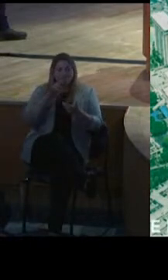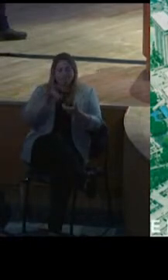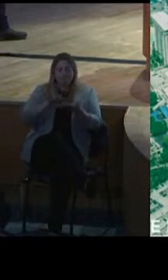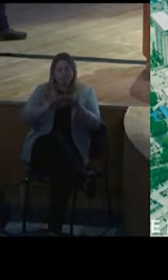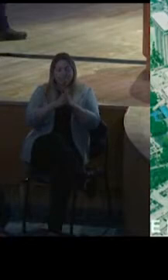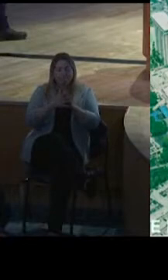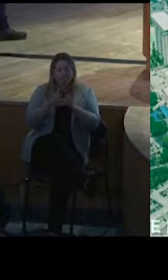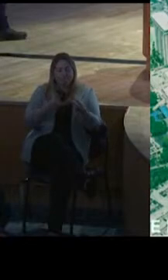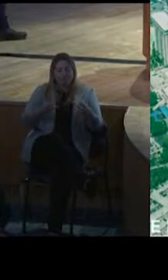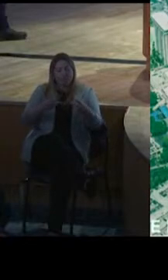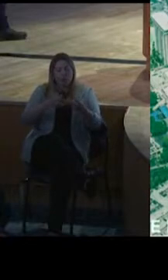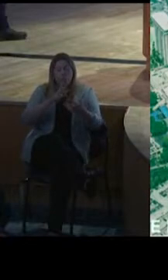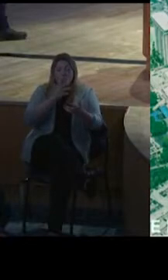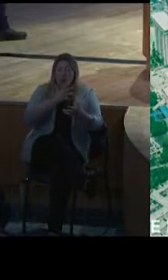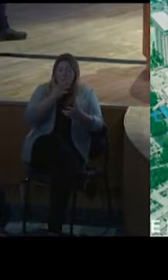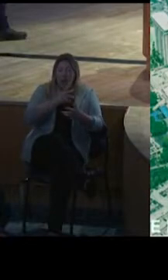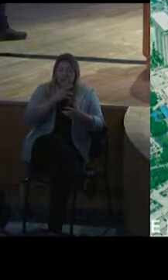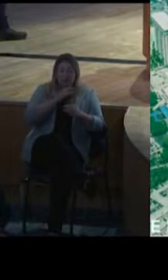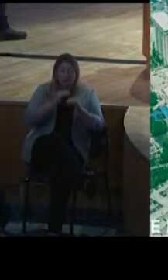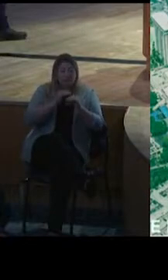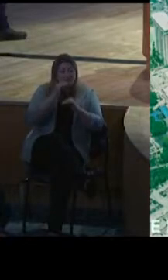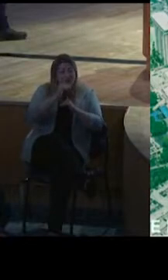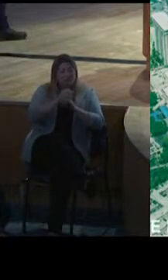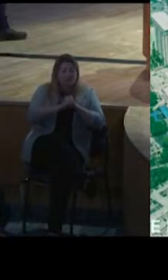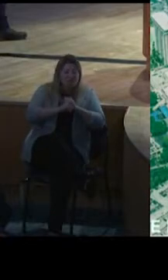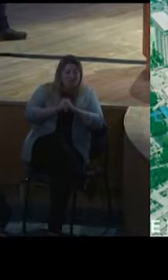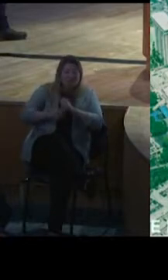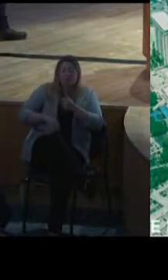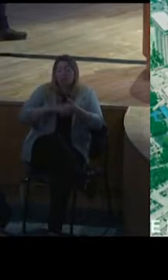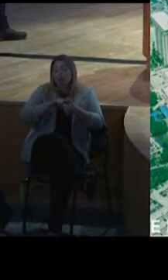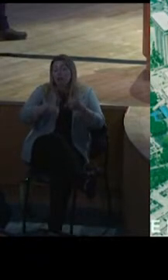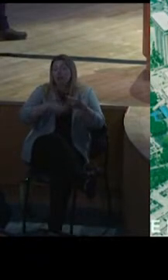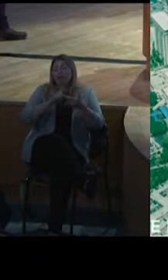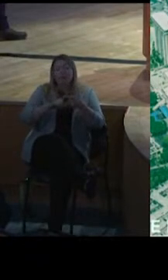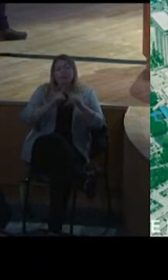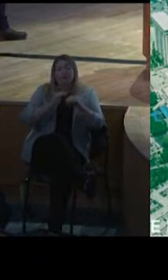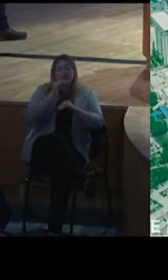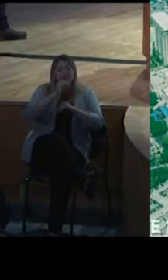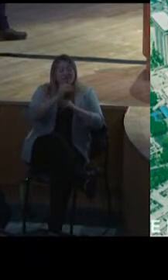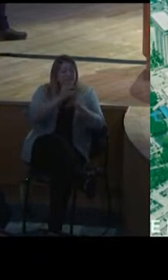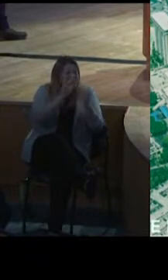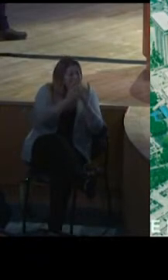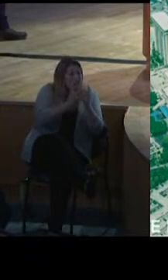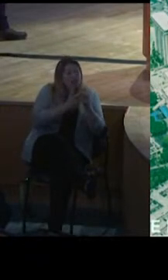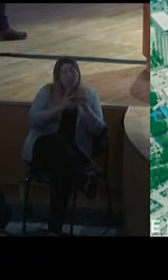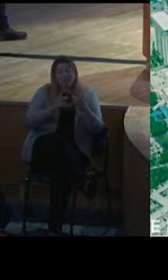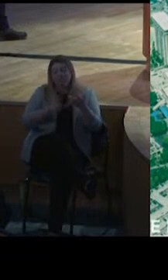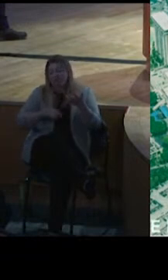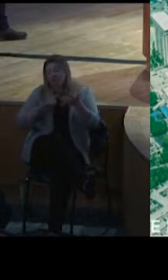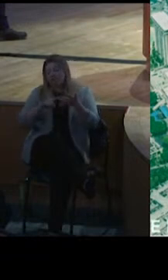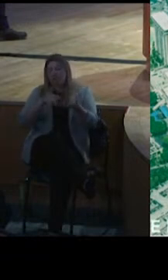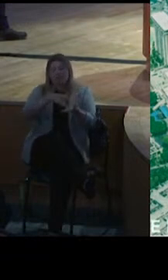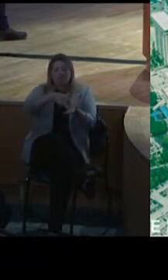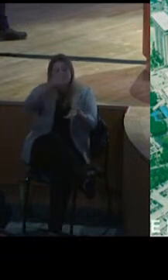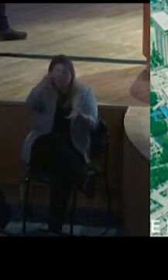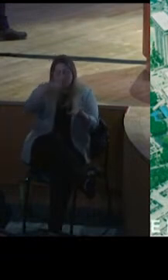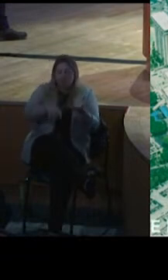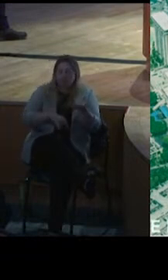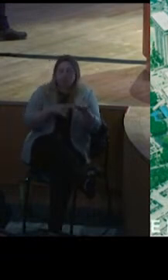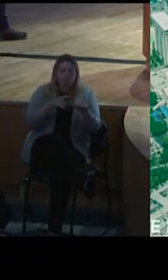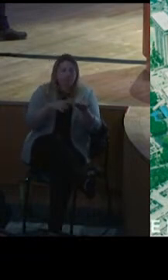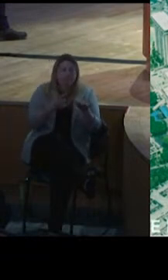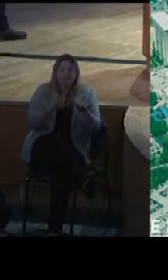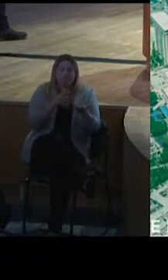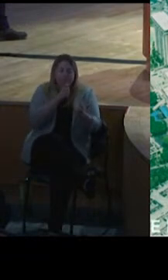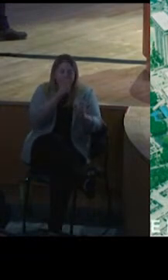really over-commercialized, over-visited, abused, taken advantage of. And these are some of the things that are prevailing